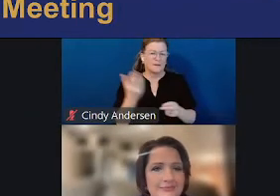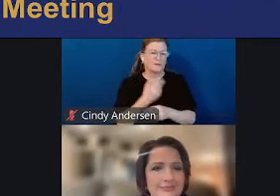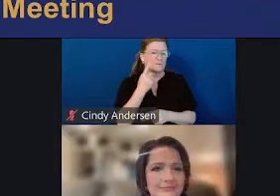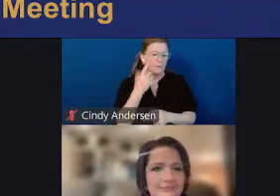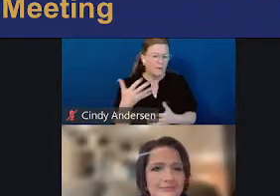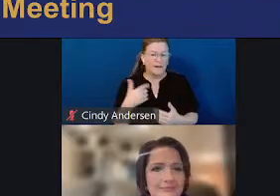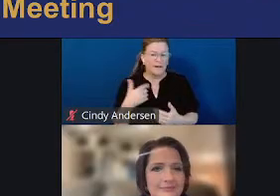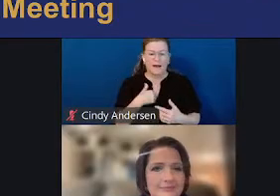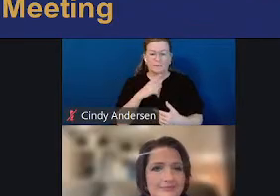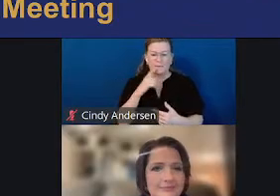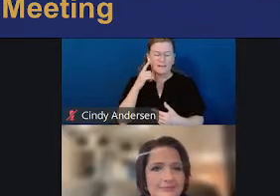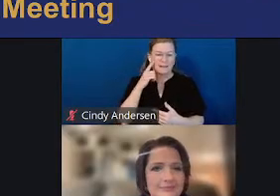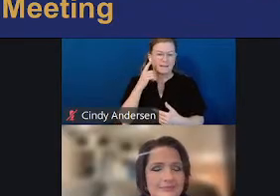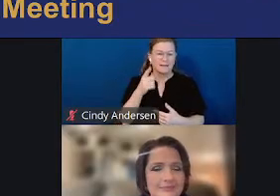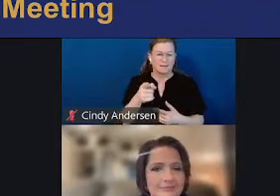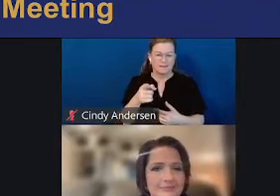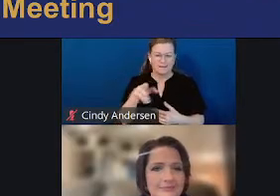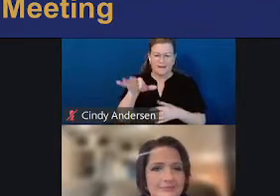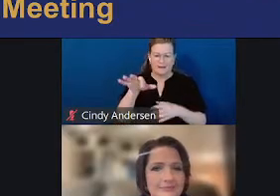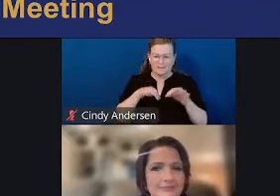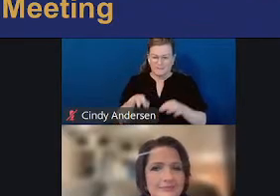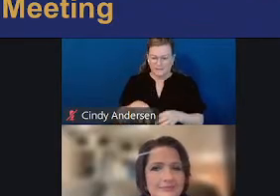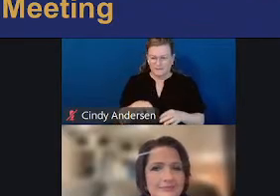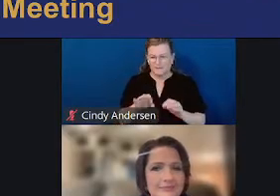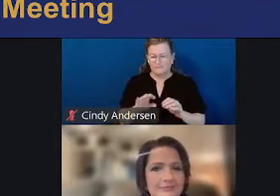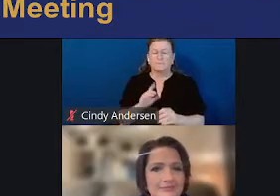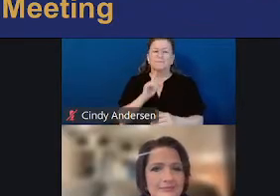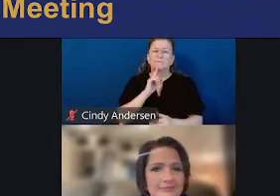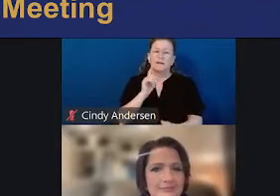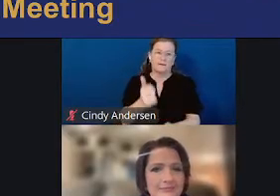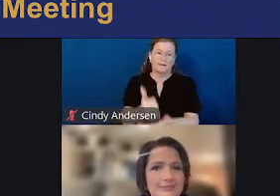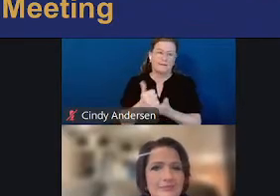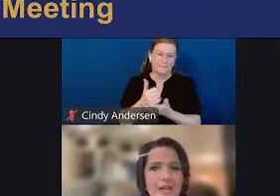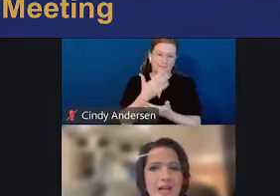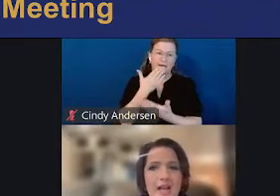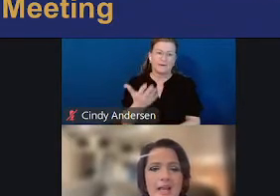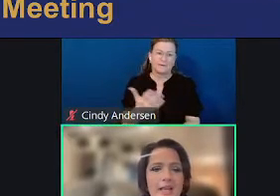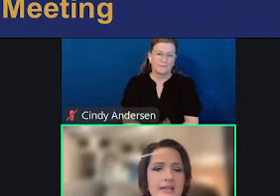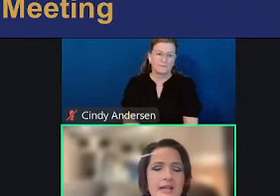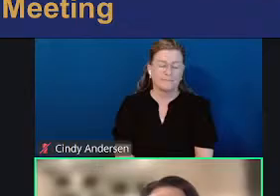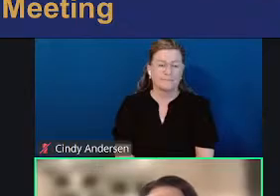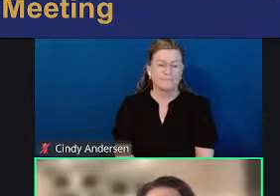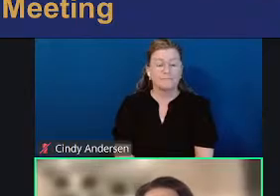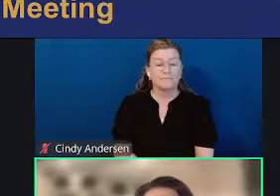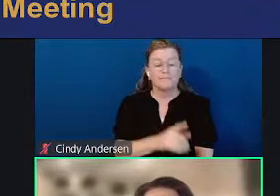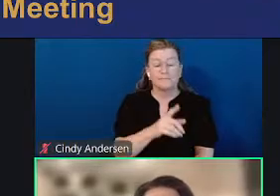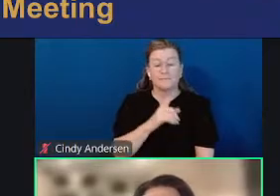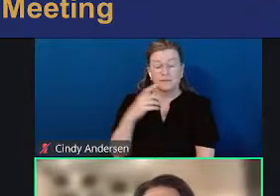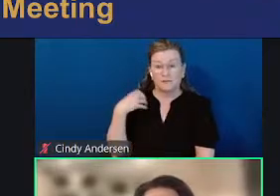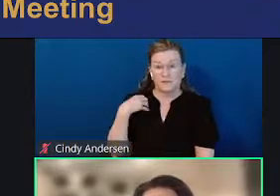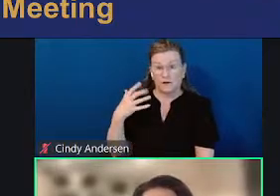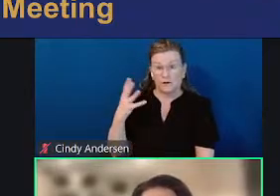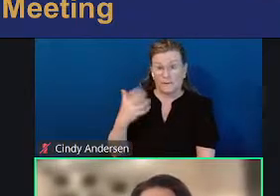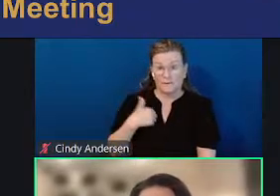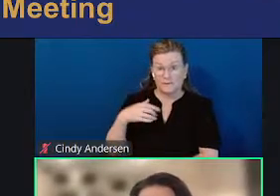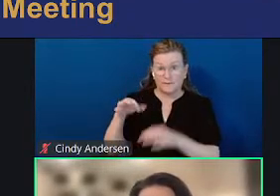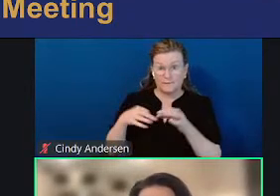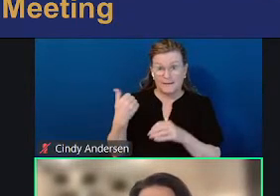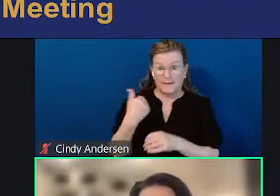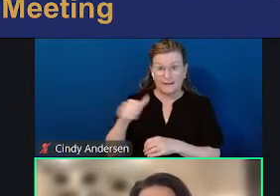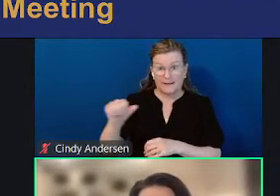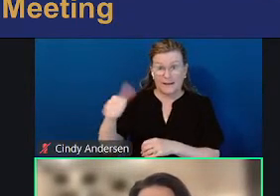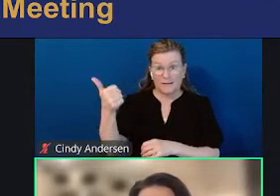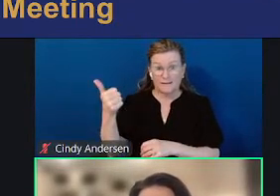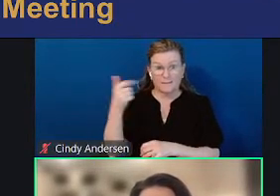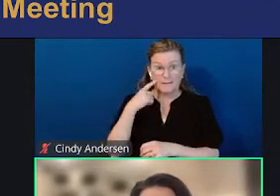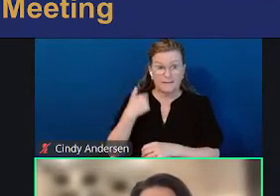And I really think that explanation was very helpful. Thank you. And Chair, would you like me to explain anything else?